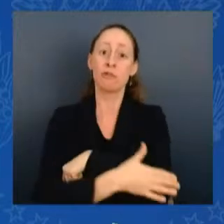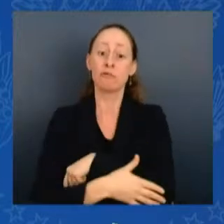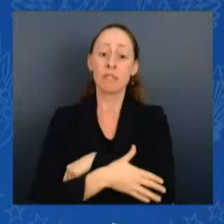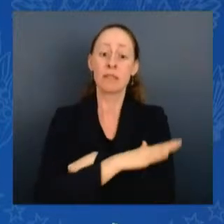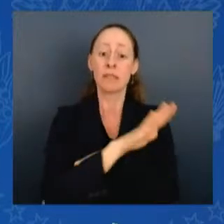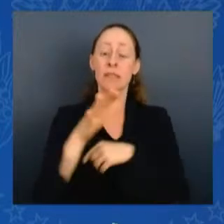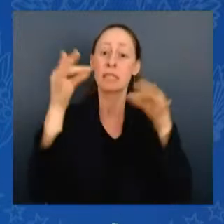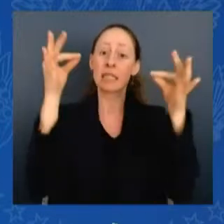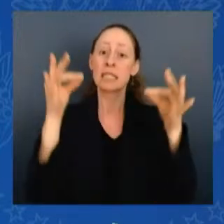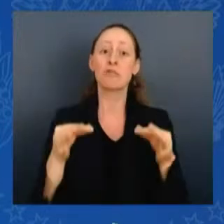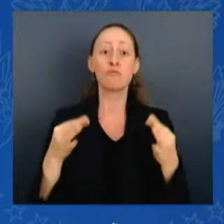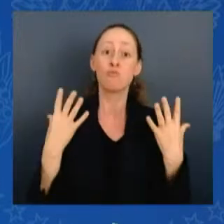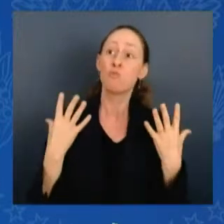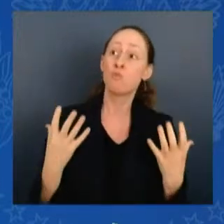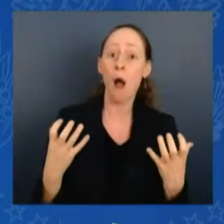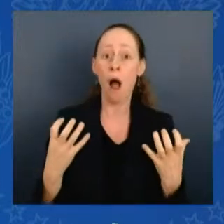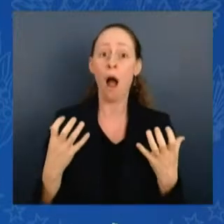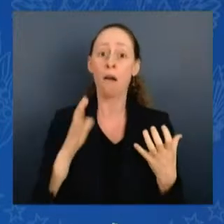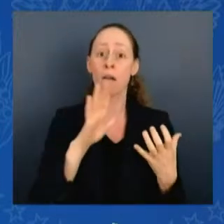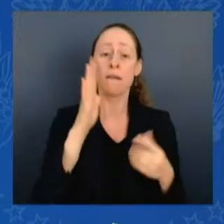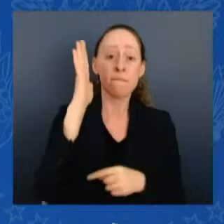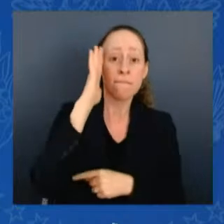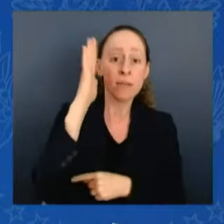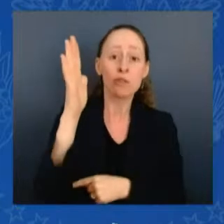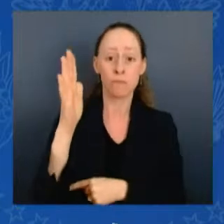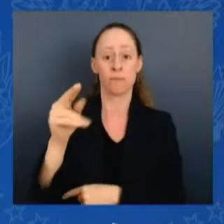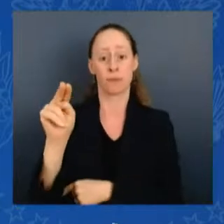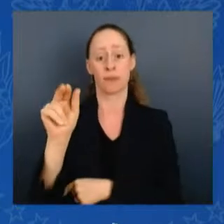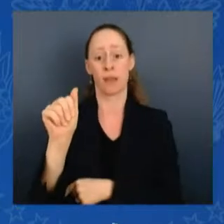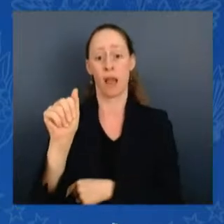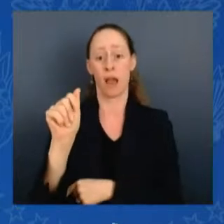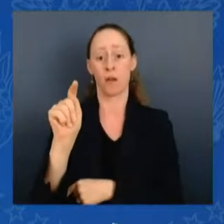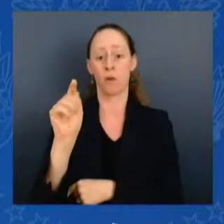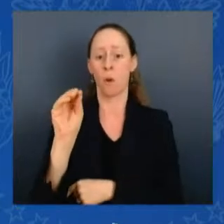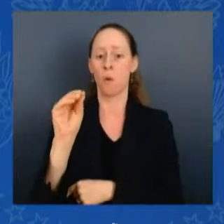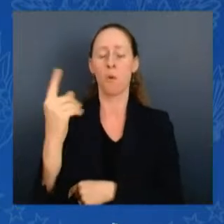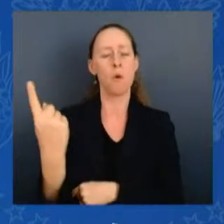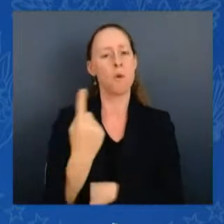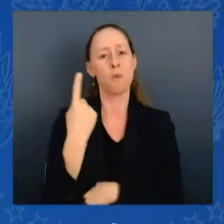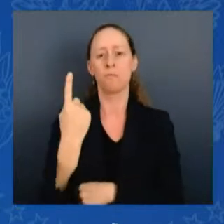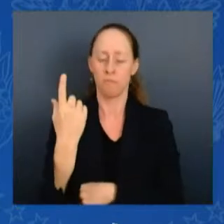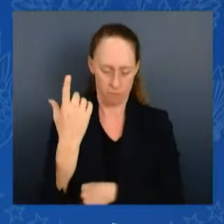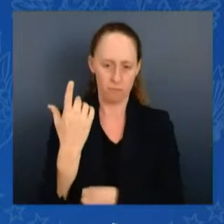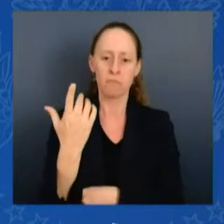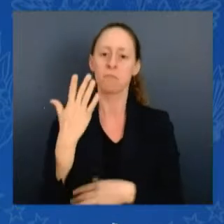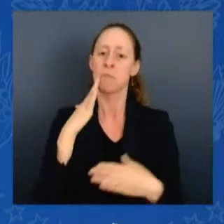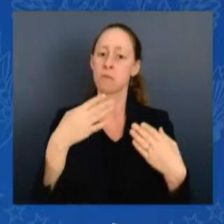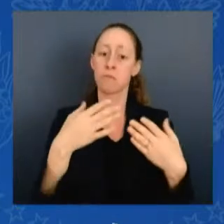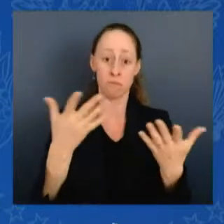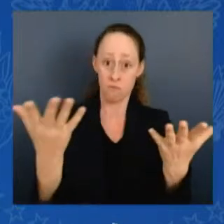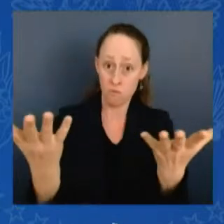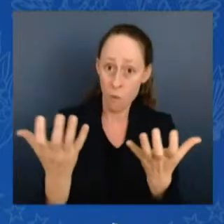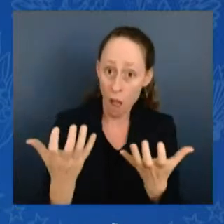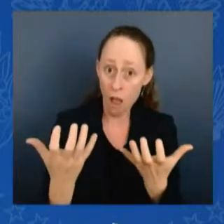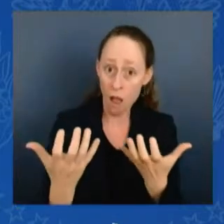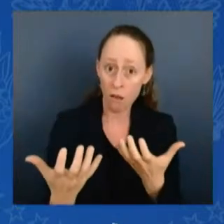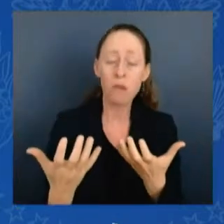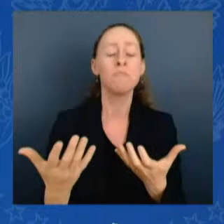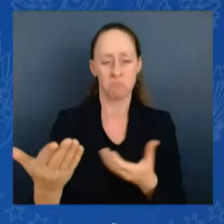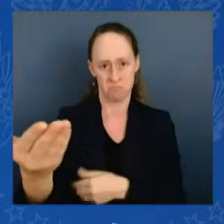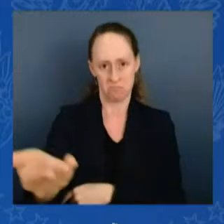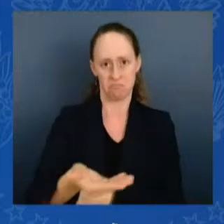door. Hardly any decision in modern history has changed Europe more